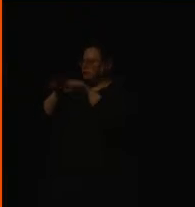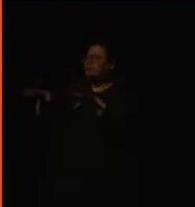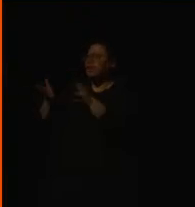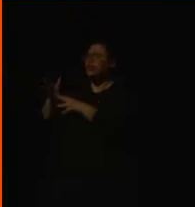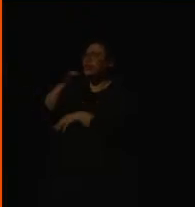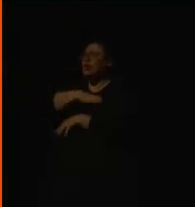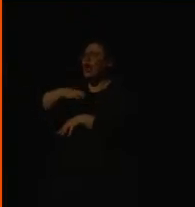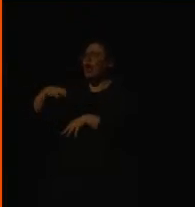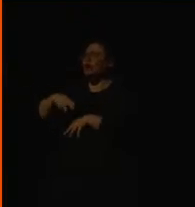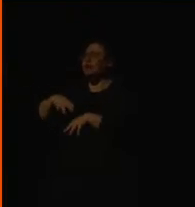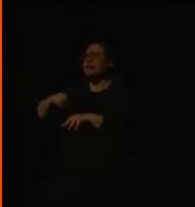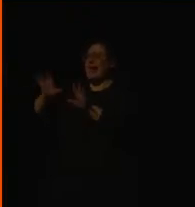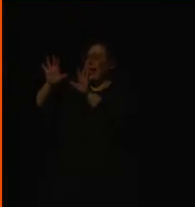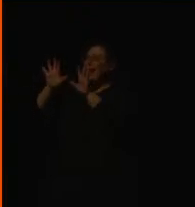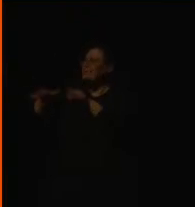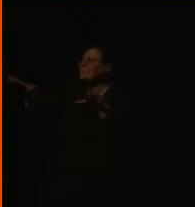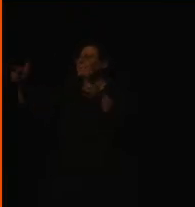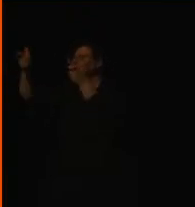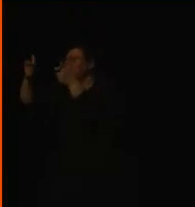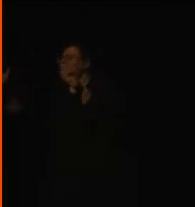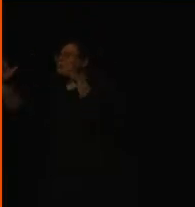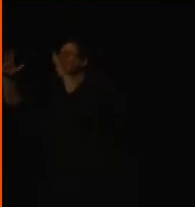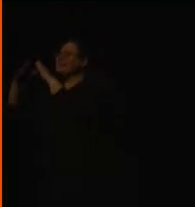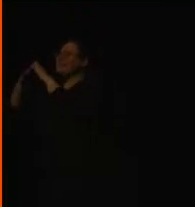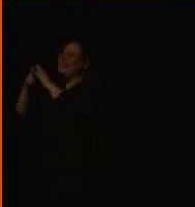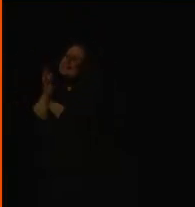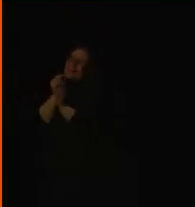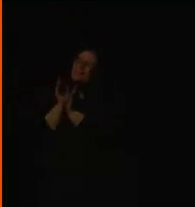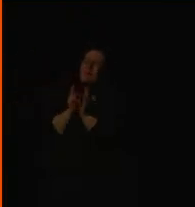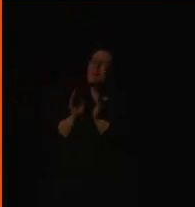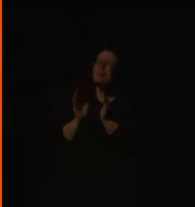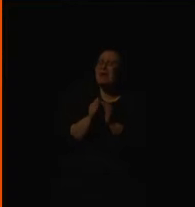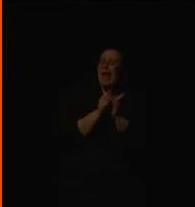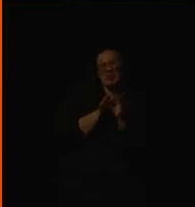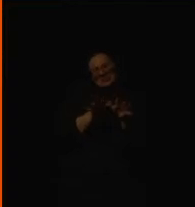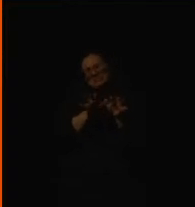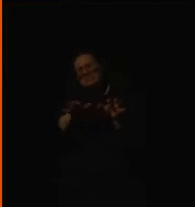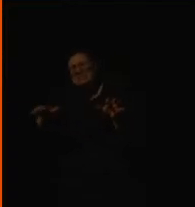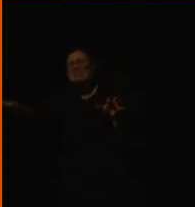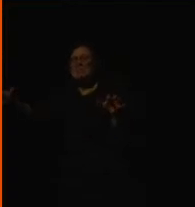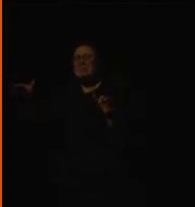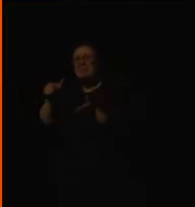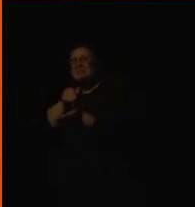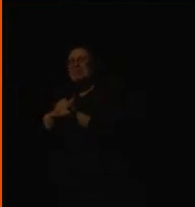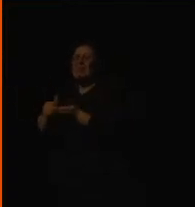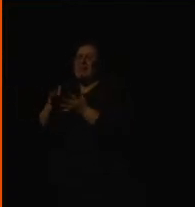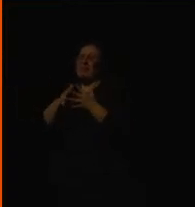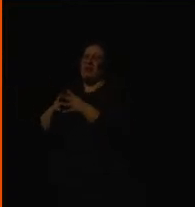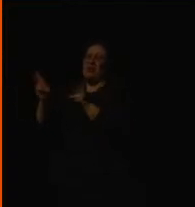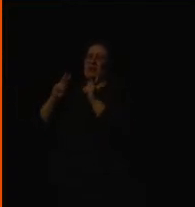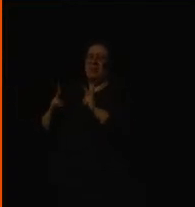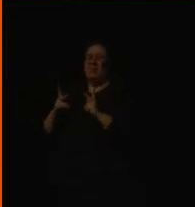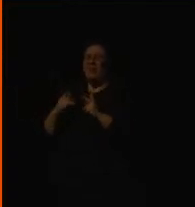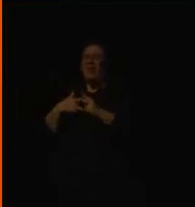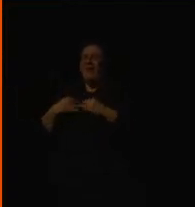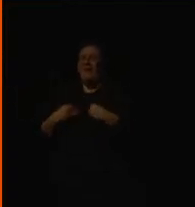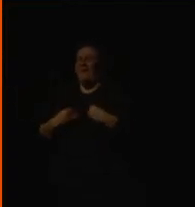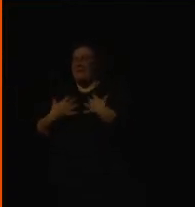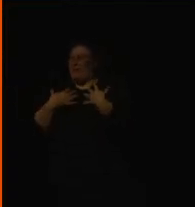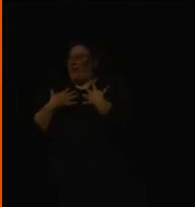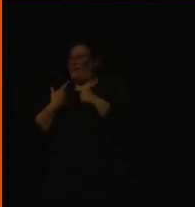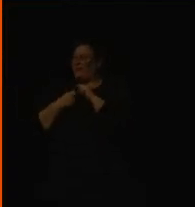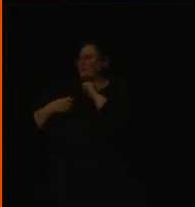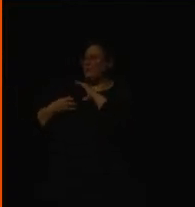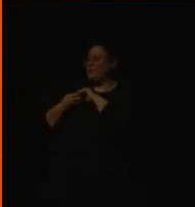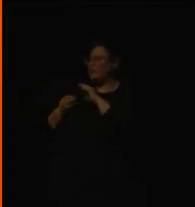Congress, but in big cities and small towns and in the hearts of the millions of Americans that he inspired. And he